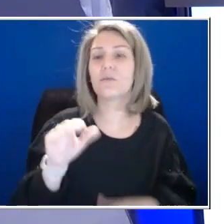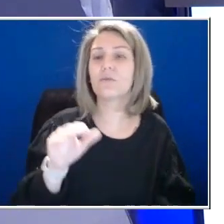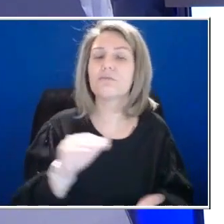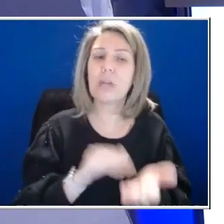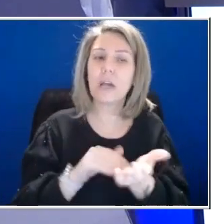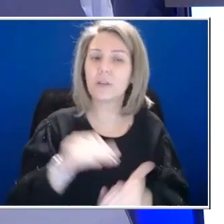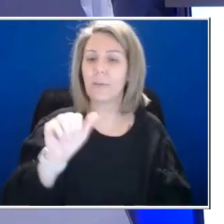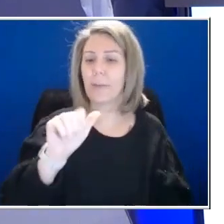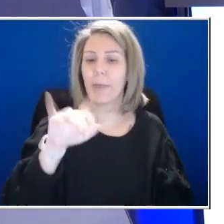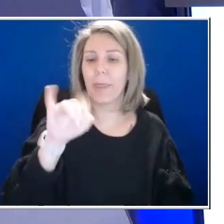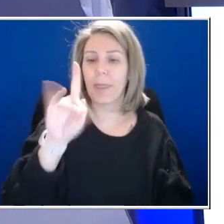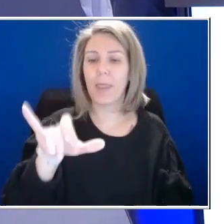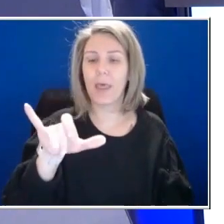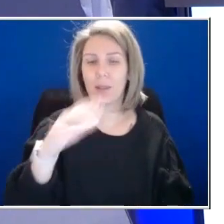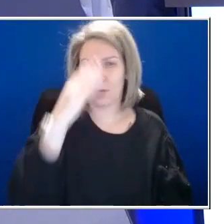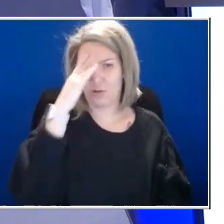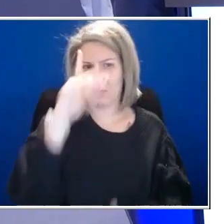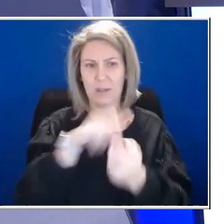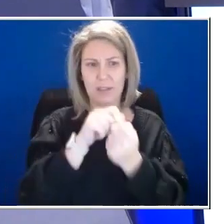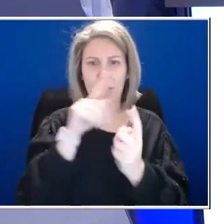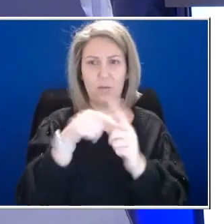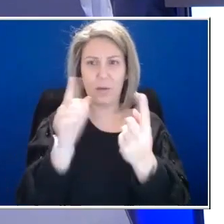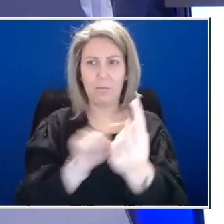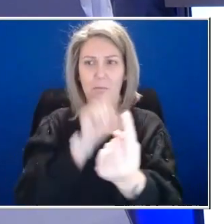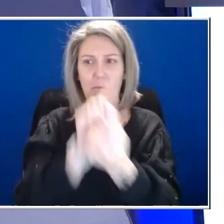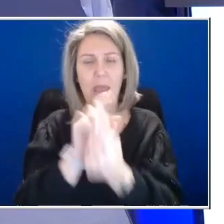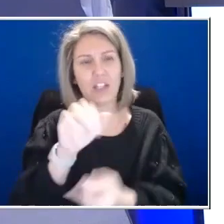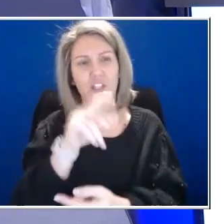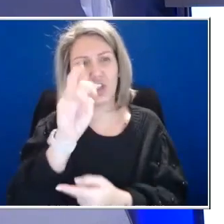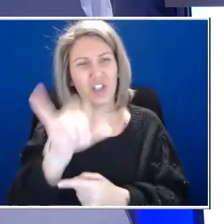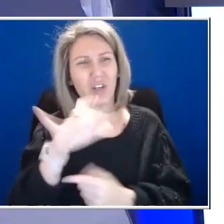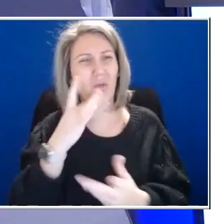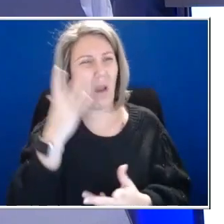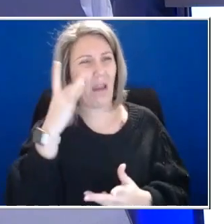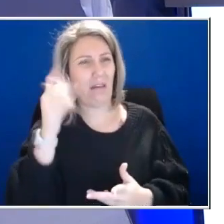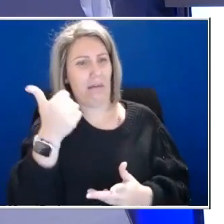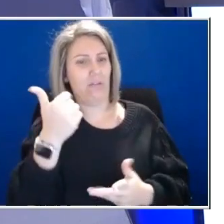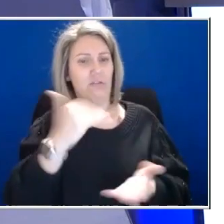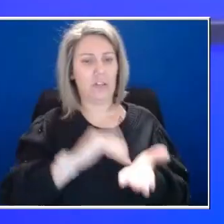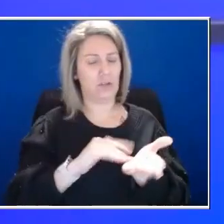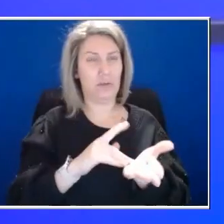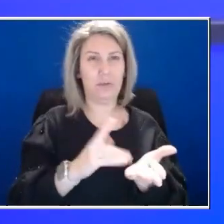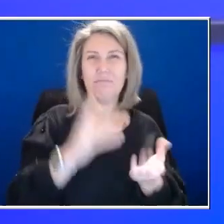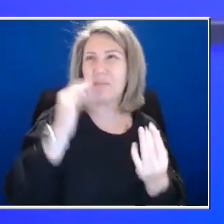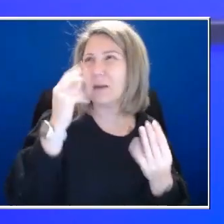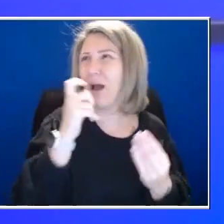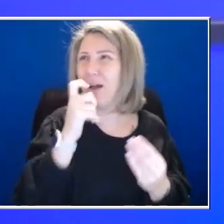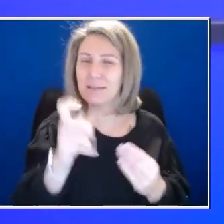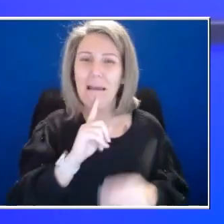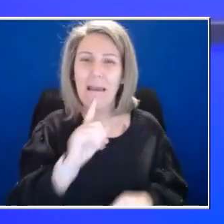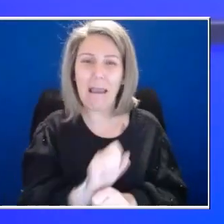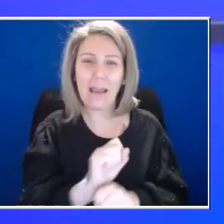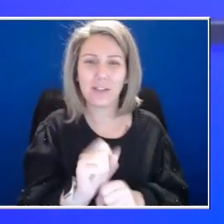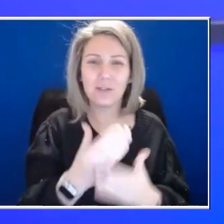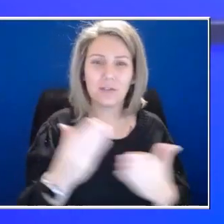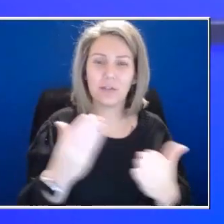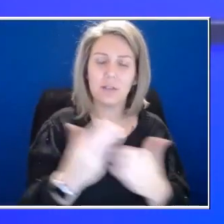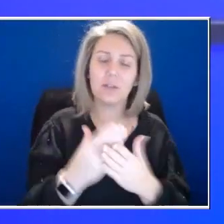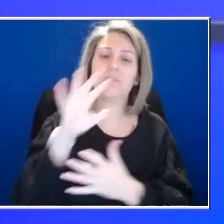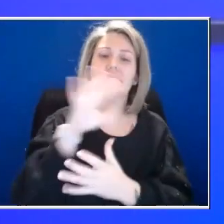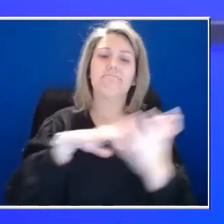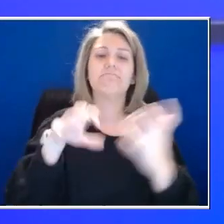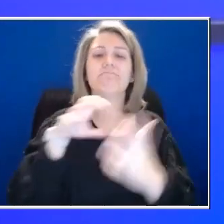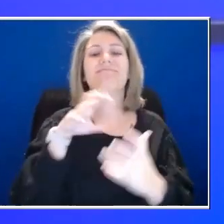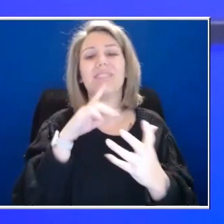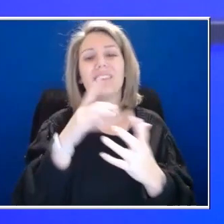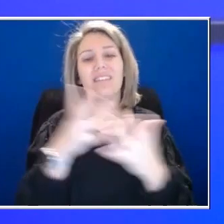when he met Sherry. So why might other doctors not even think it existed? Well, I think it's a culmination of a lot of different factors,